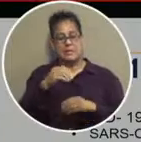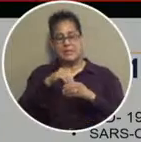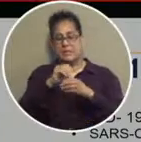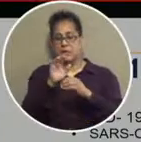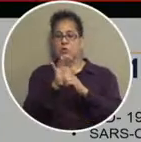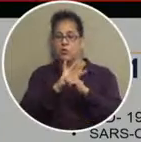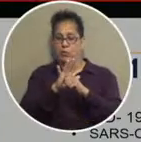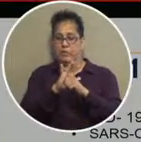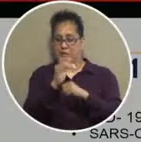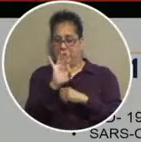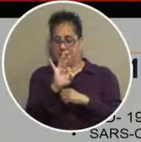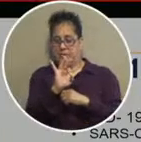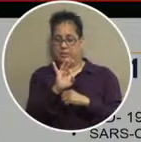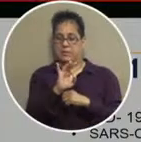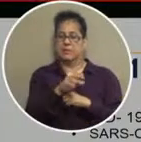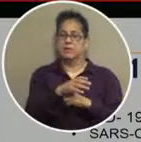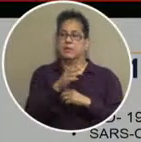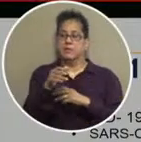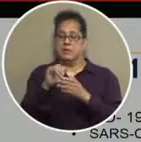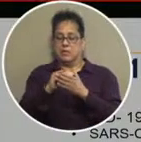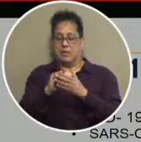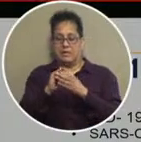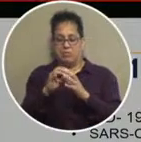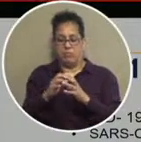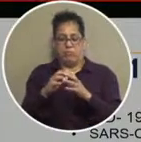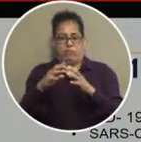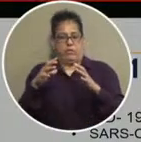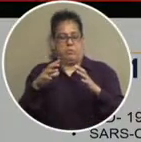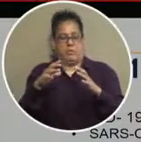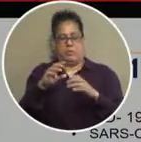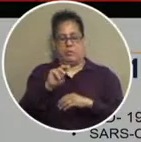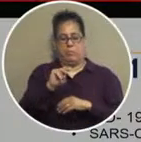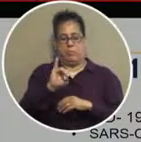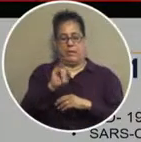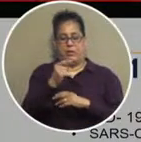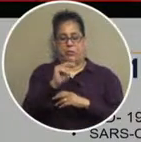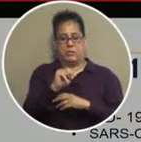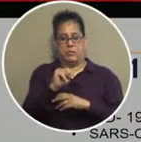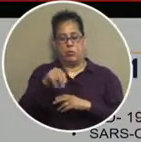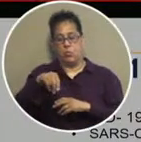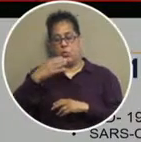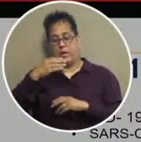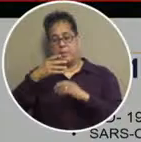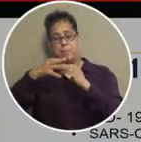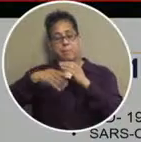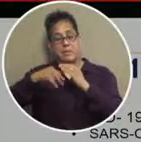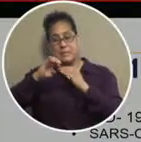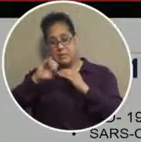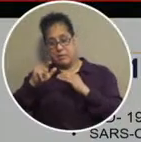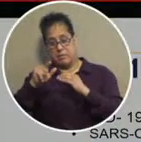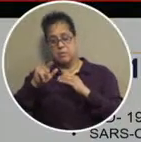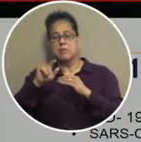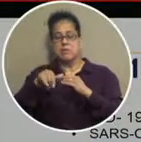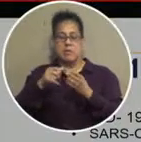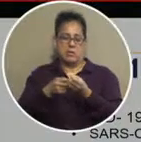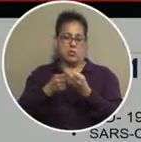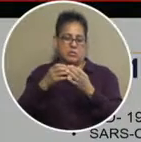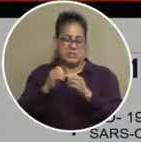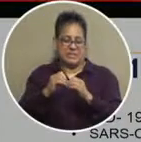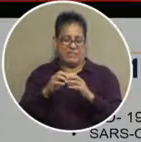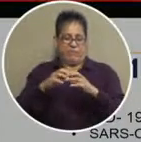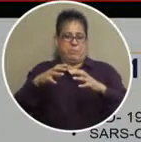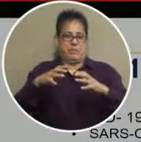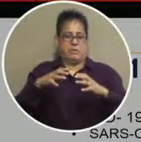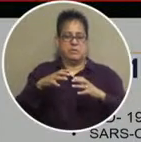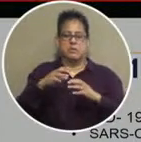We see that all that inflammation and migration of white blood cells to those organs causes inflammation. A